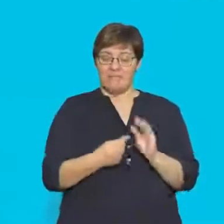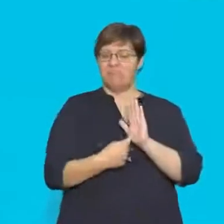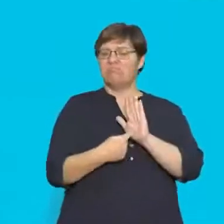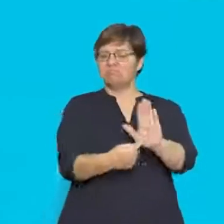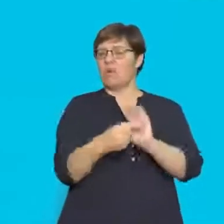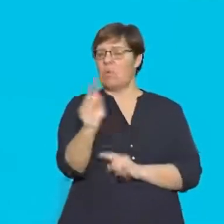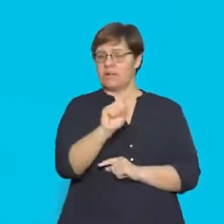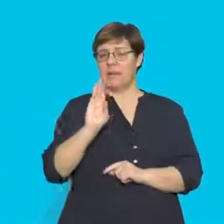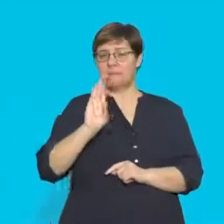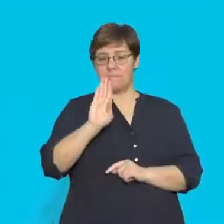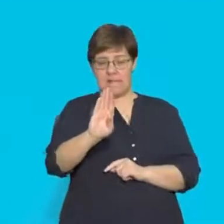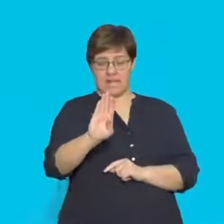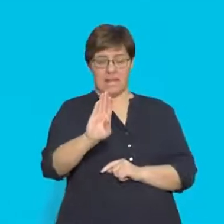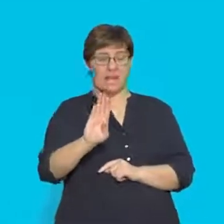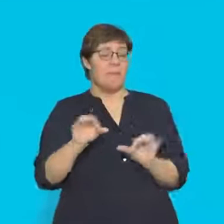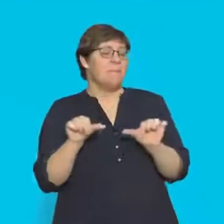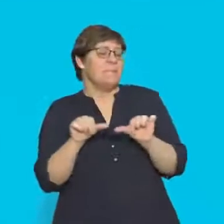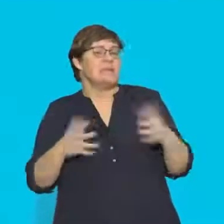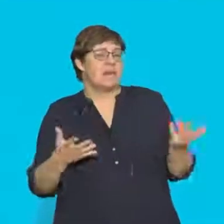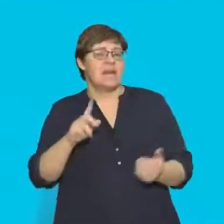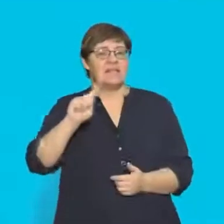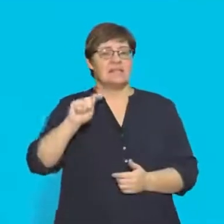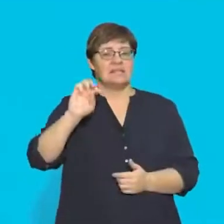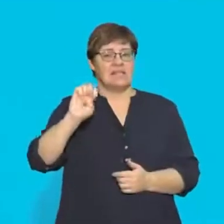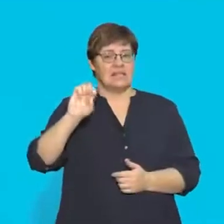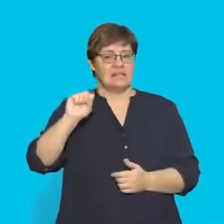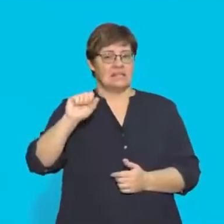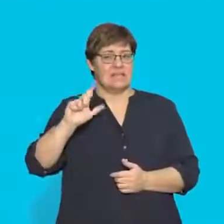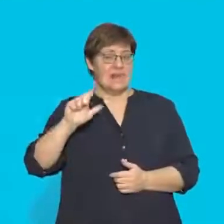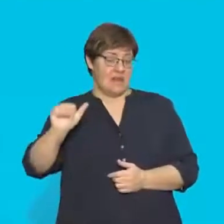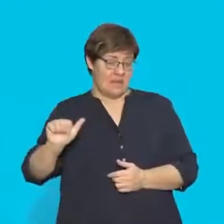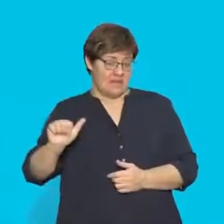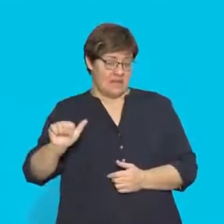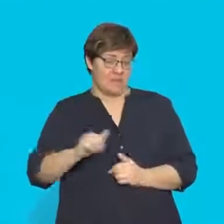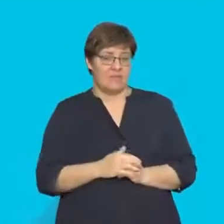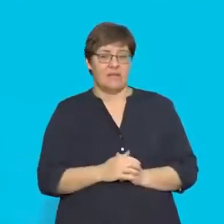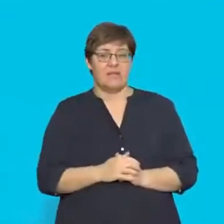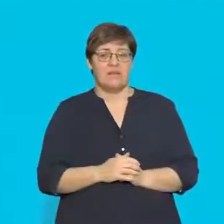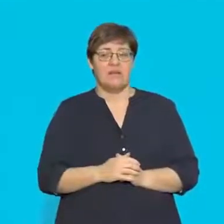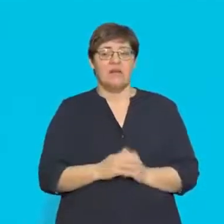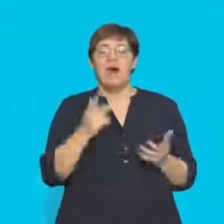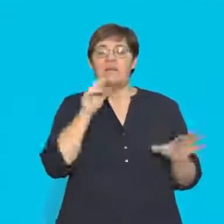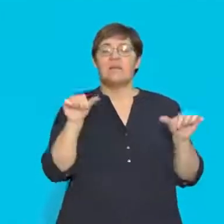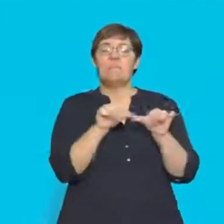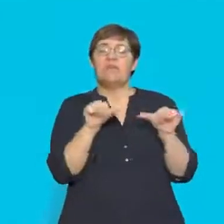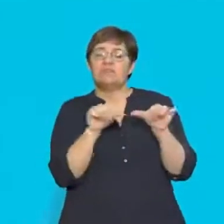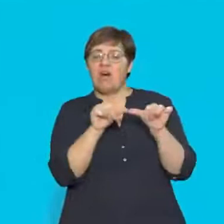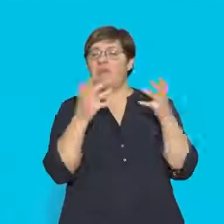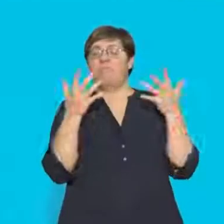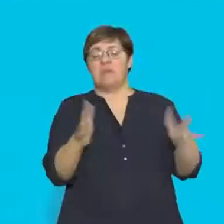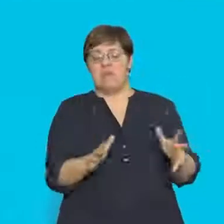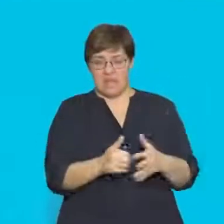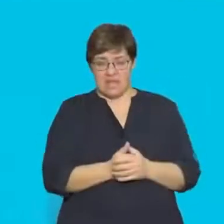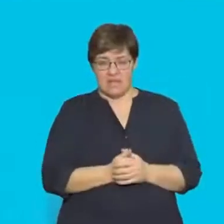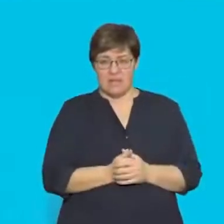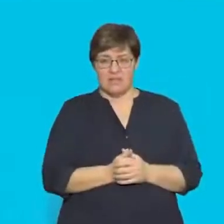symbol B, which is measured in Tesla. We're not going to do too many calculations with this. It's just a measurement of the